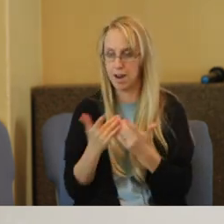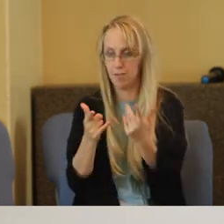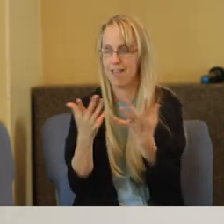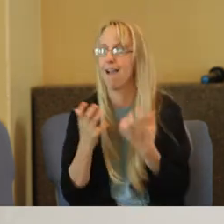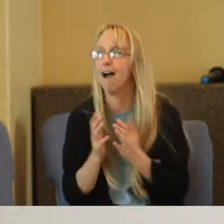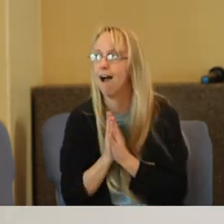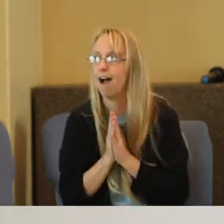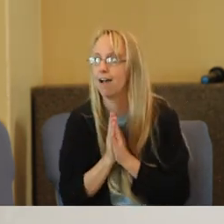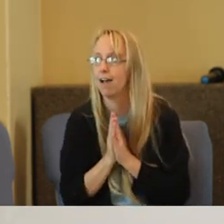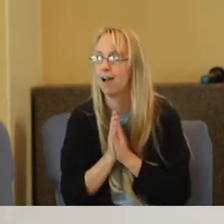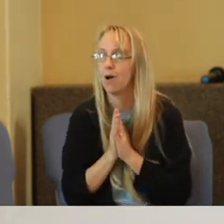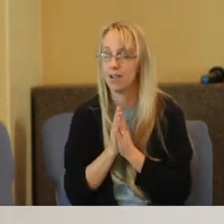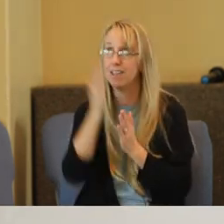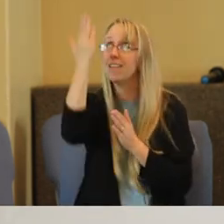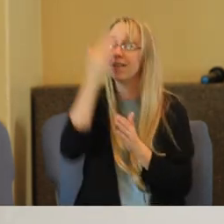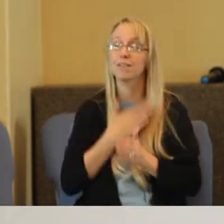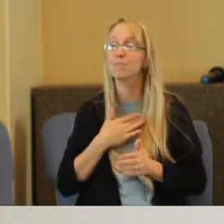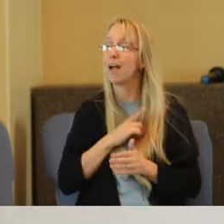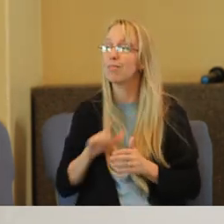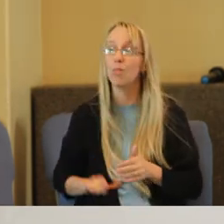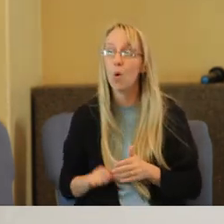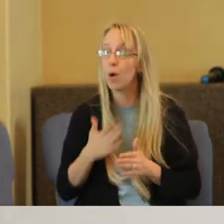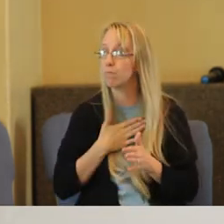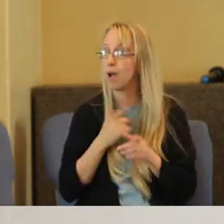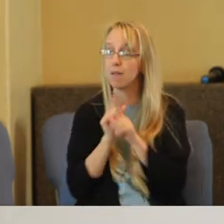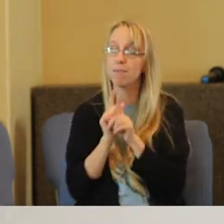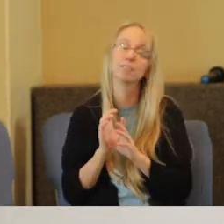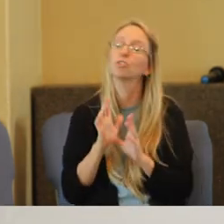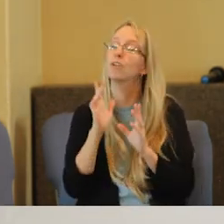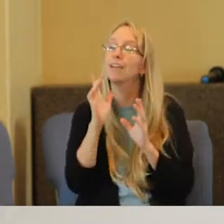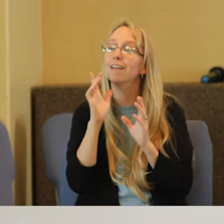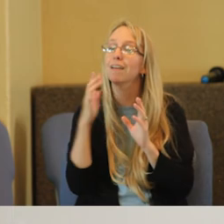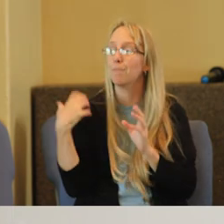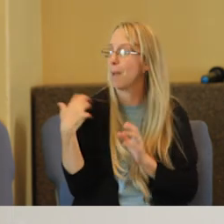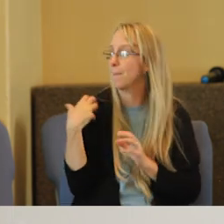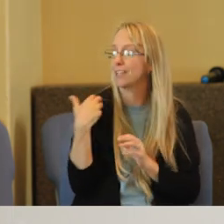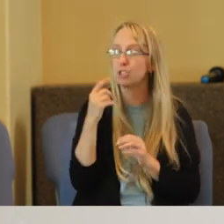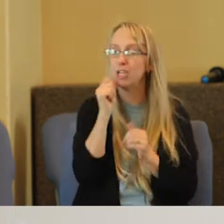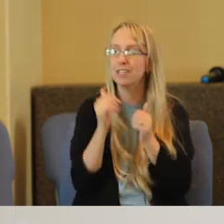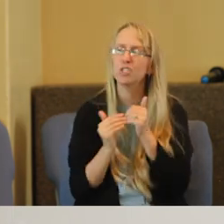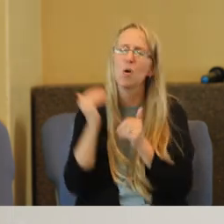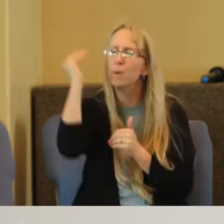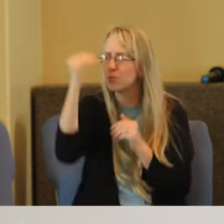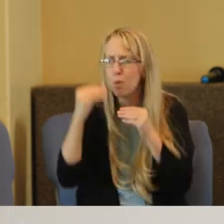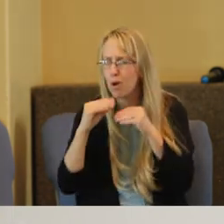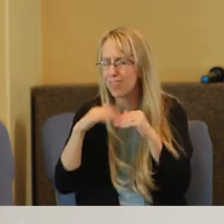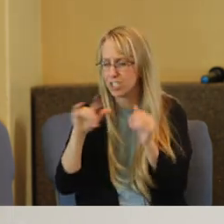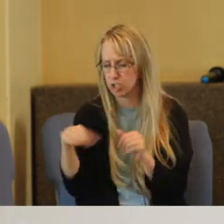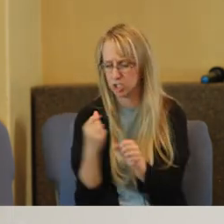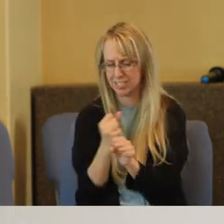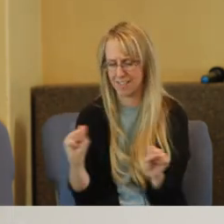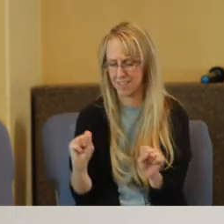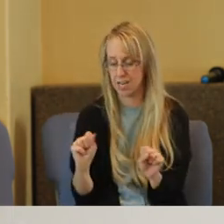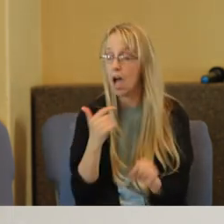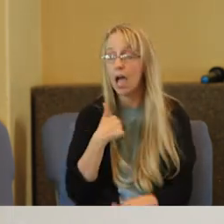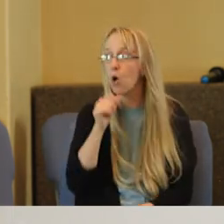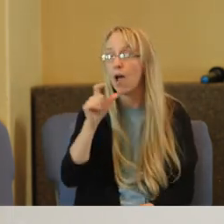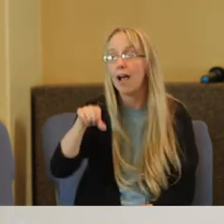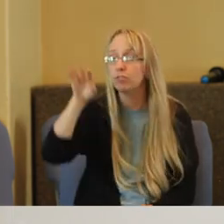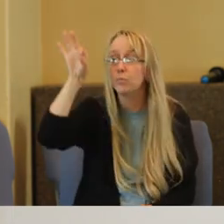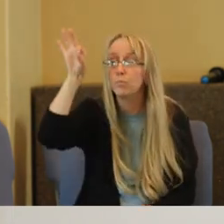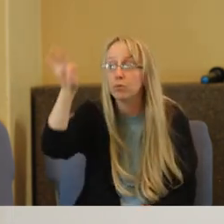He is my master. He is much more than my Savior. I do not preach salvation. I